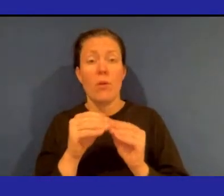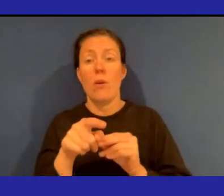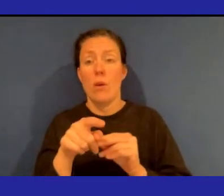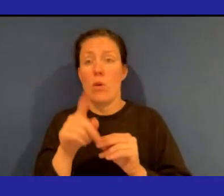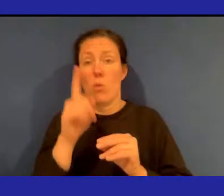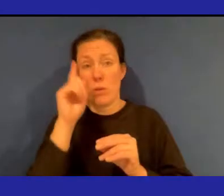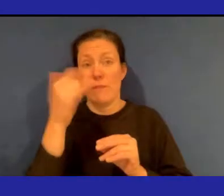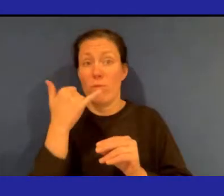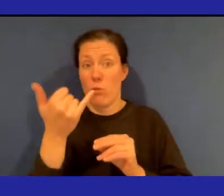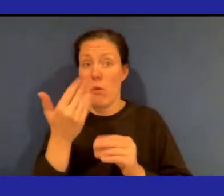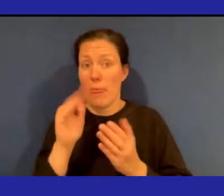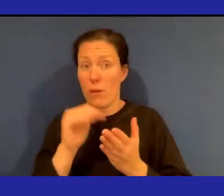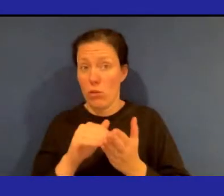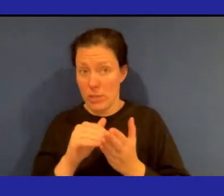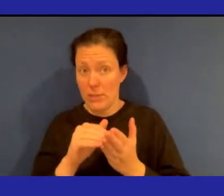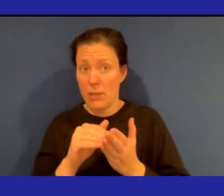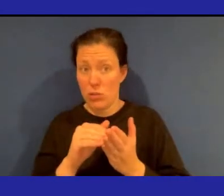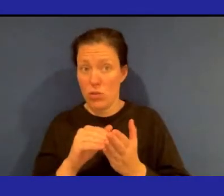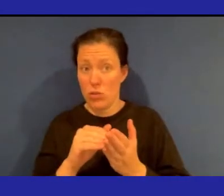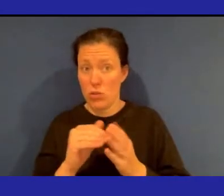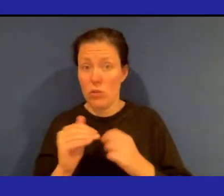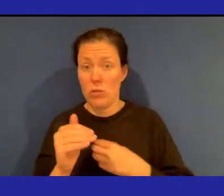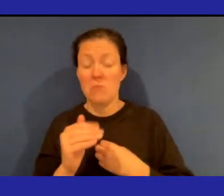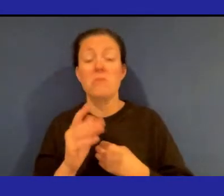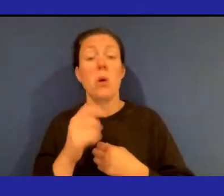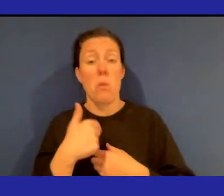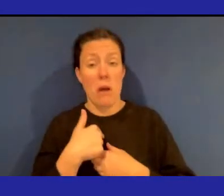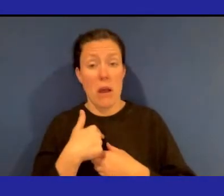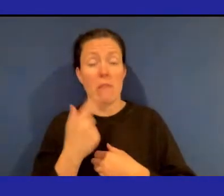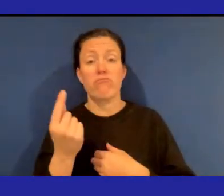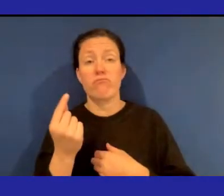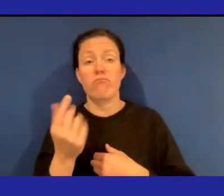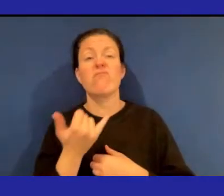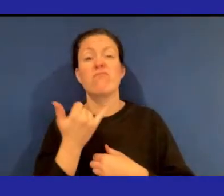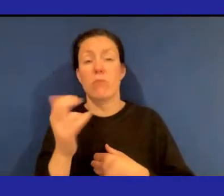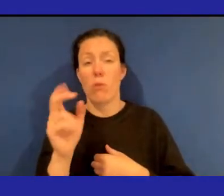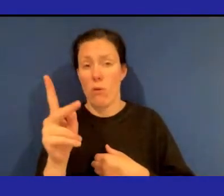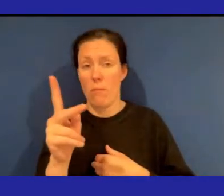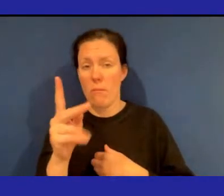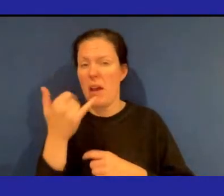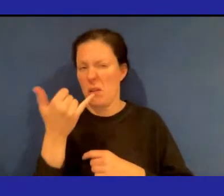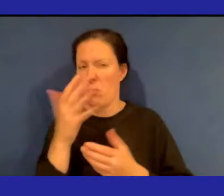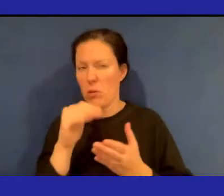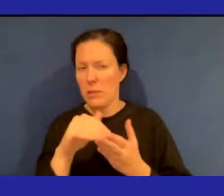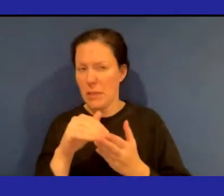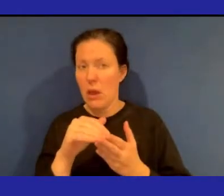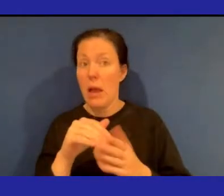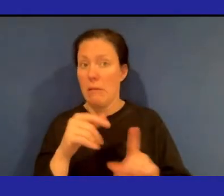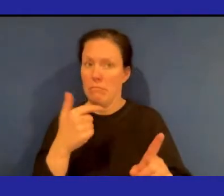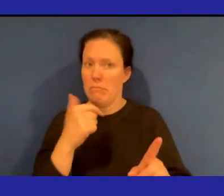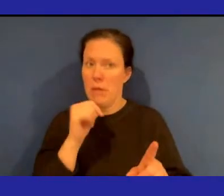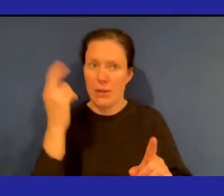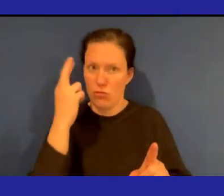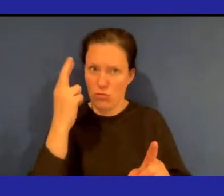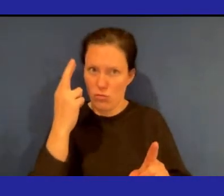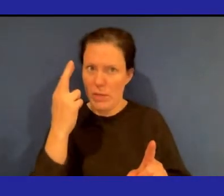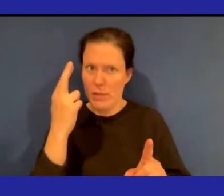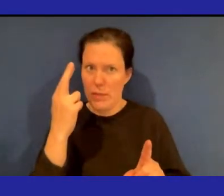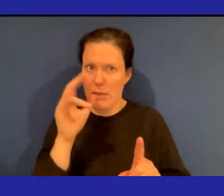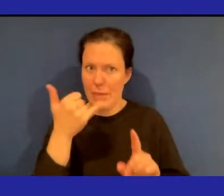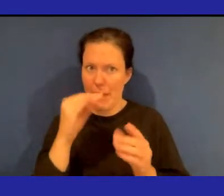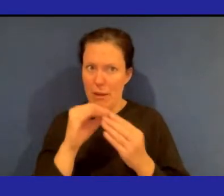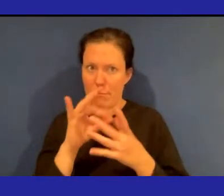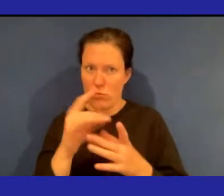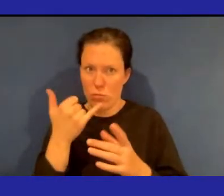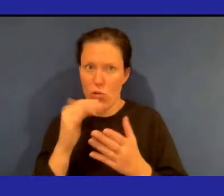center. I returned the call to the call center. I didn't know it was the call center till they answered.